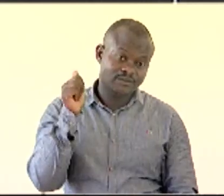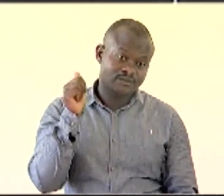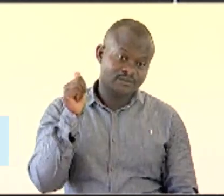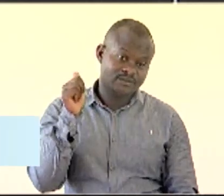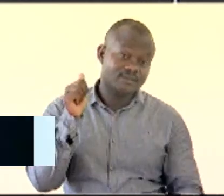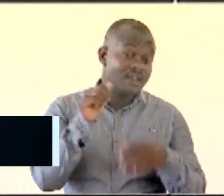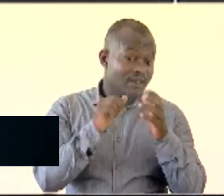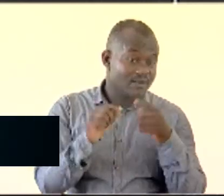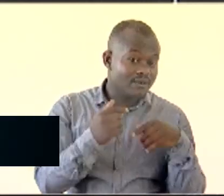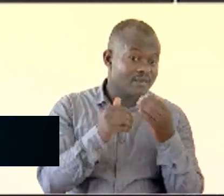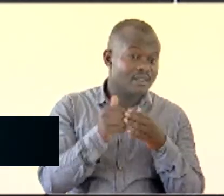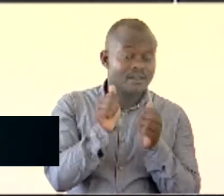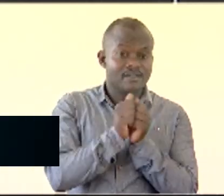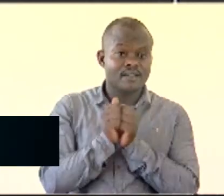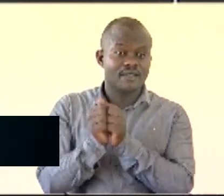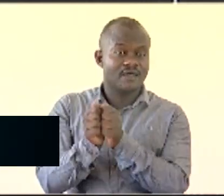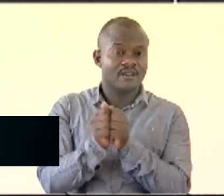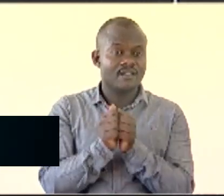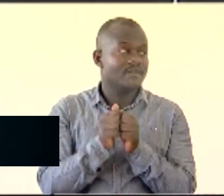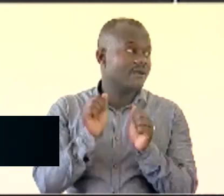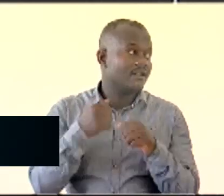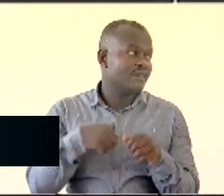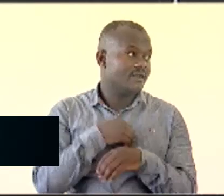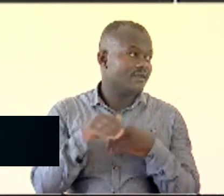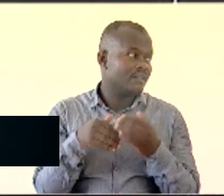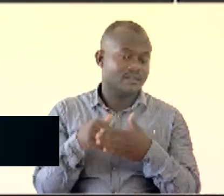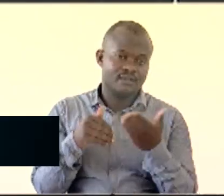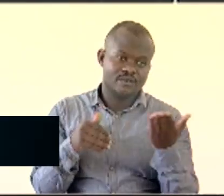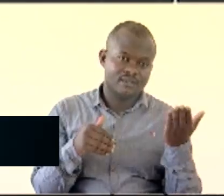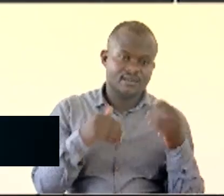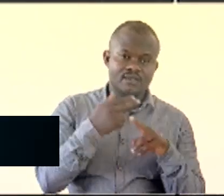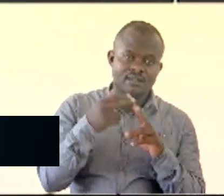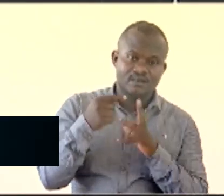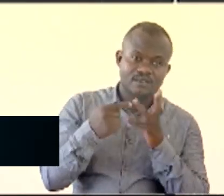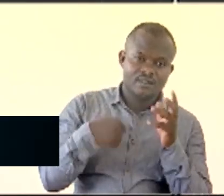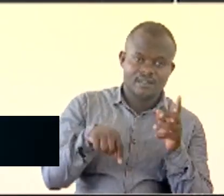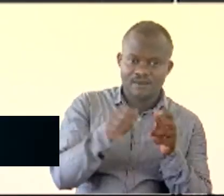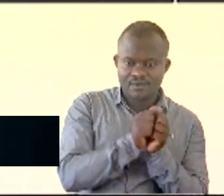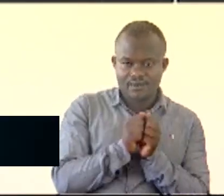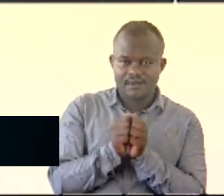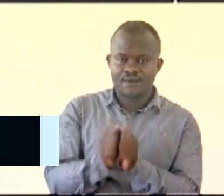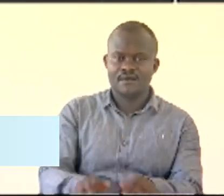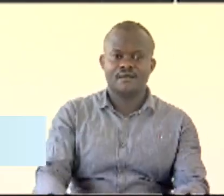Can we discuss them together? Can we list them down together?